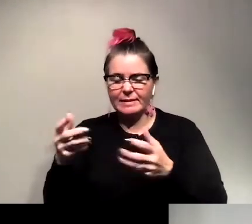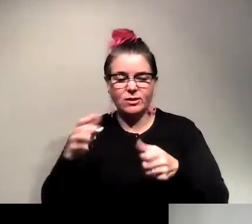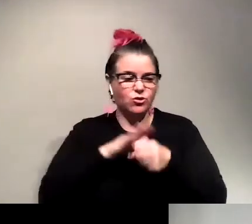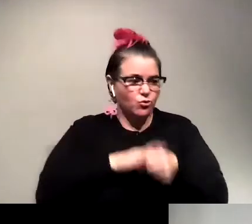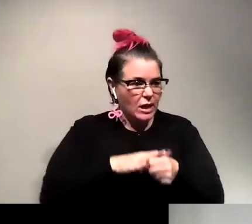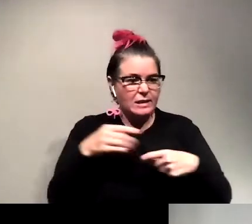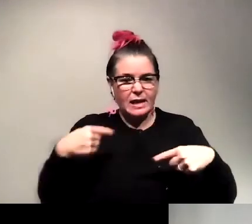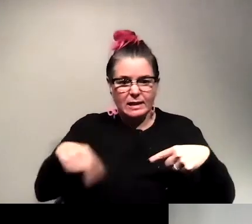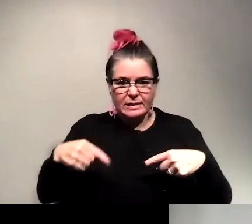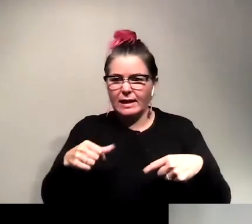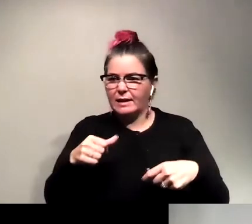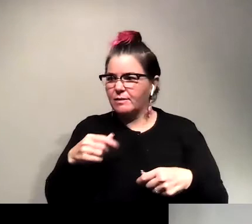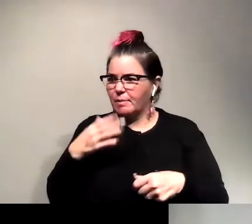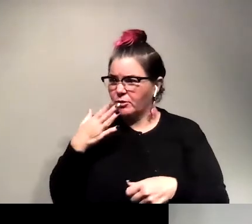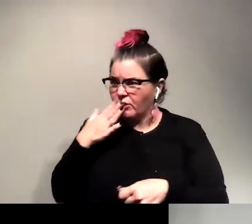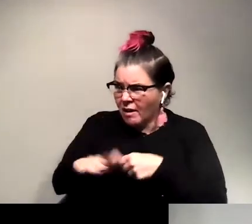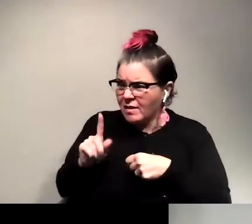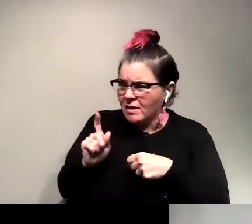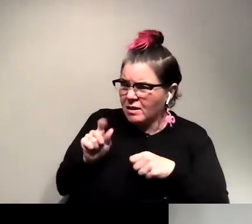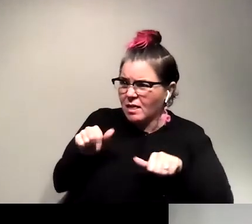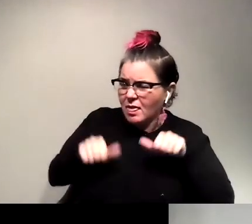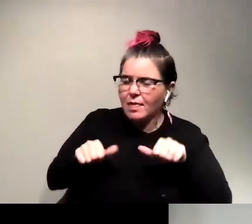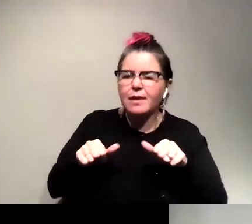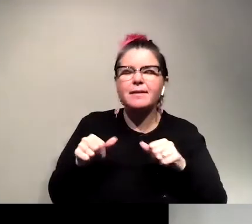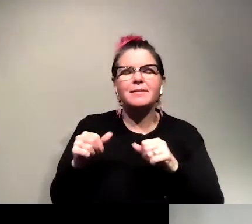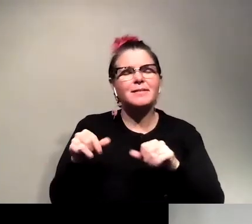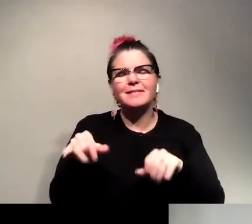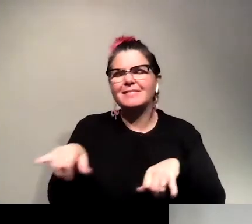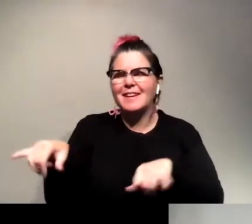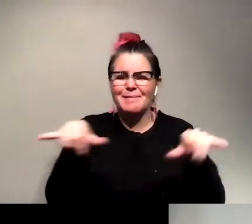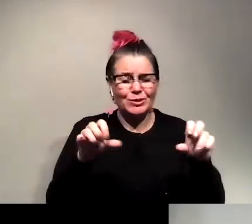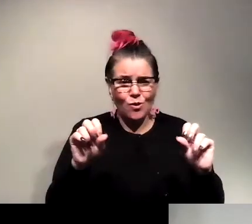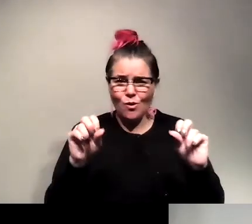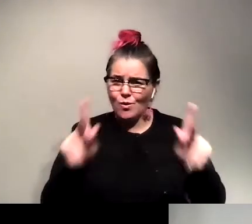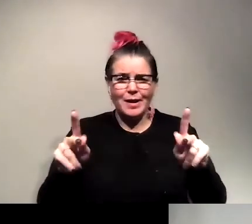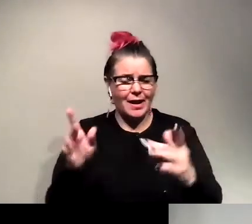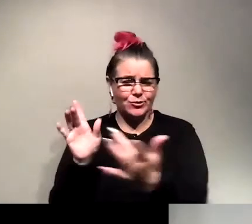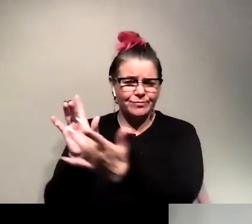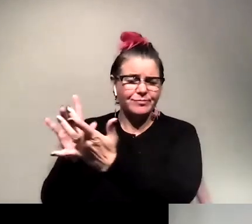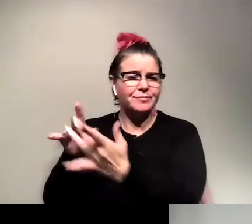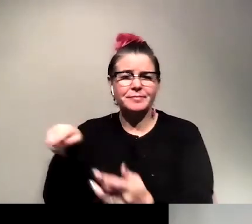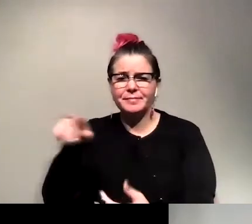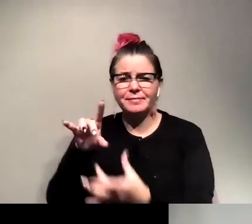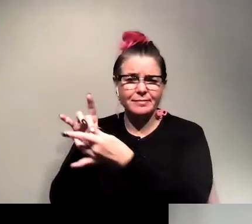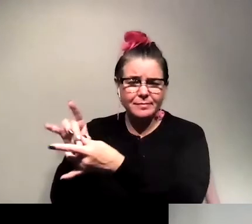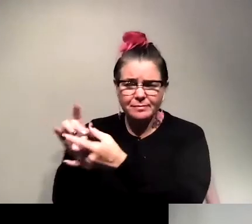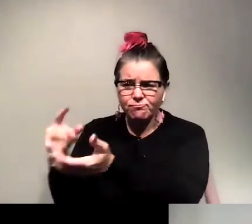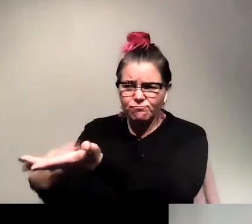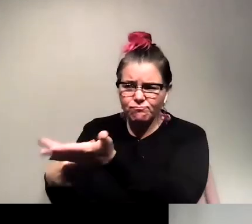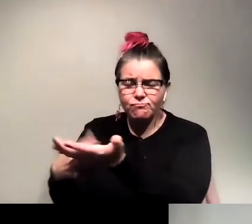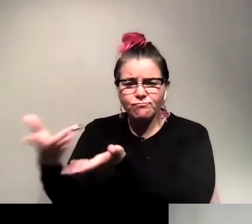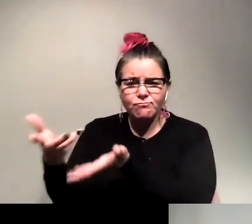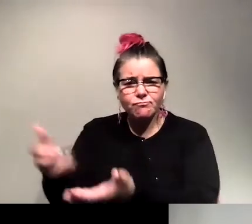whether they're good enough, you know, all the time. So it's so okay. It's super okay to reach out to them and connect with them and talk about what they